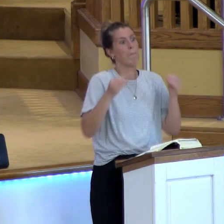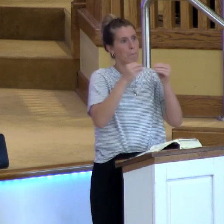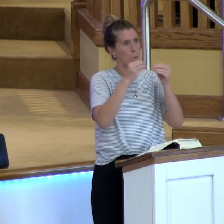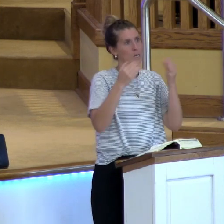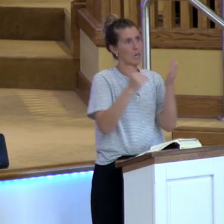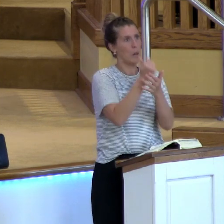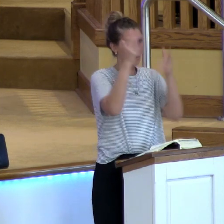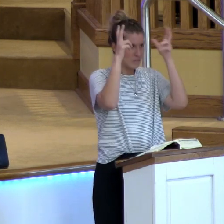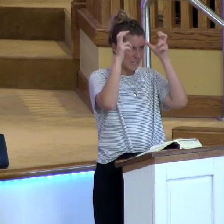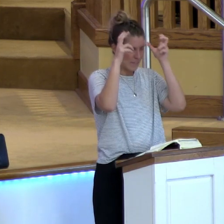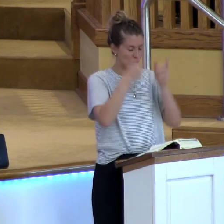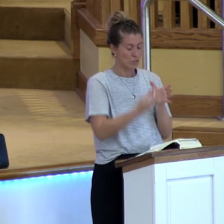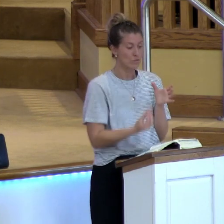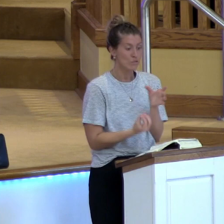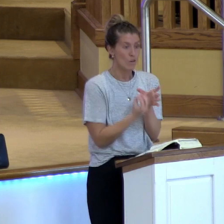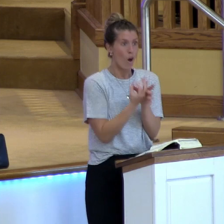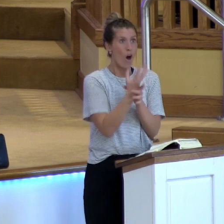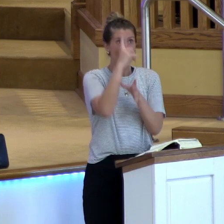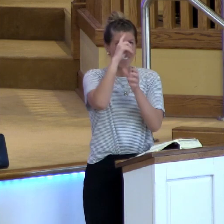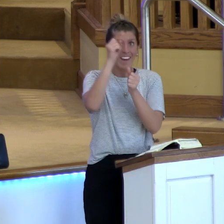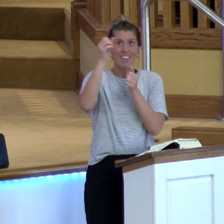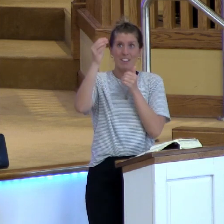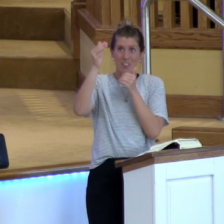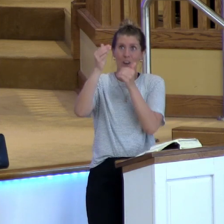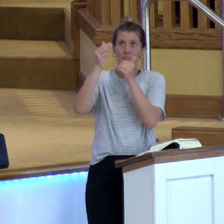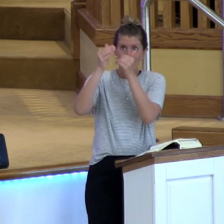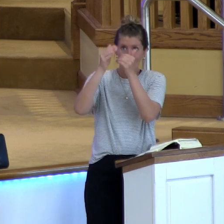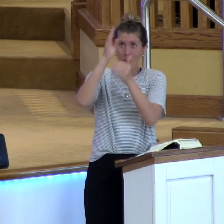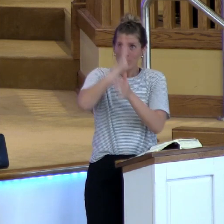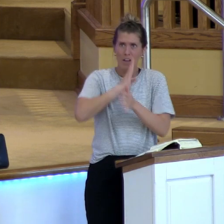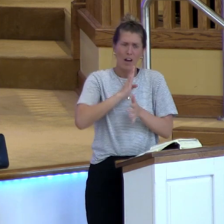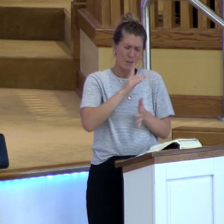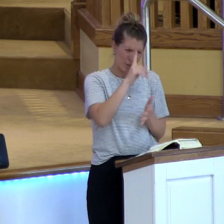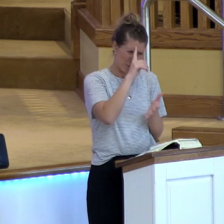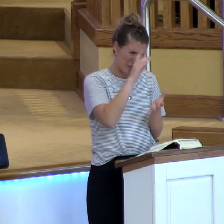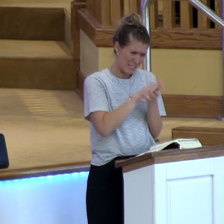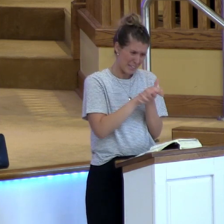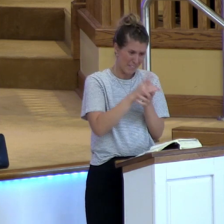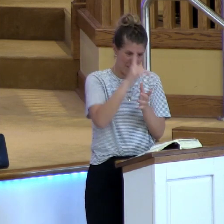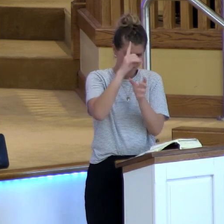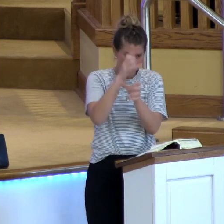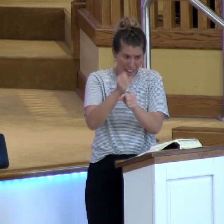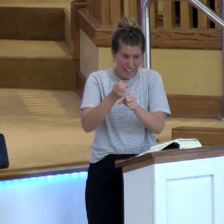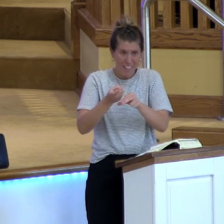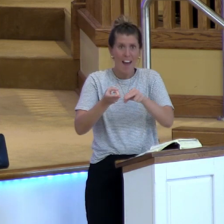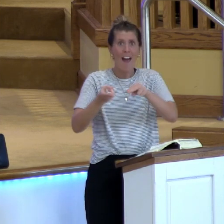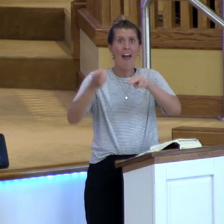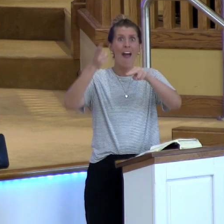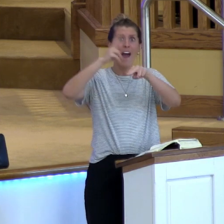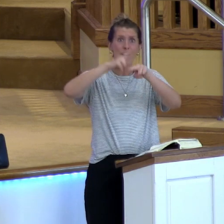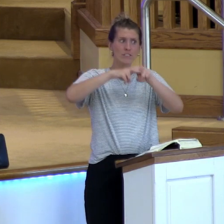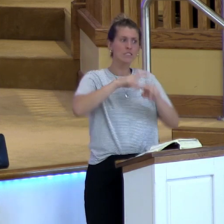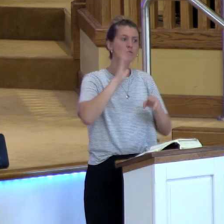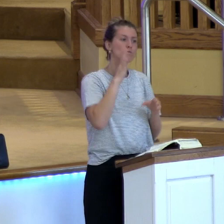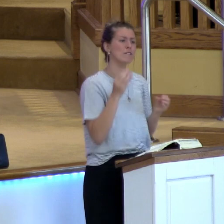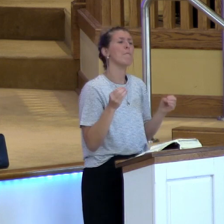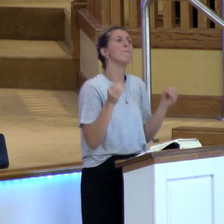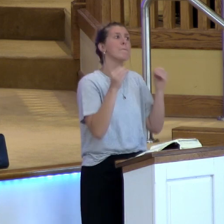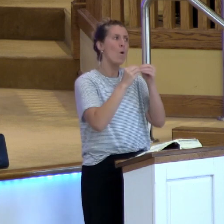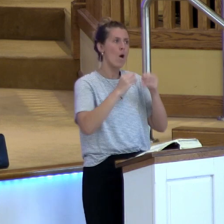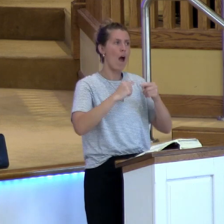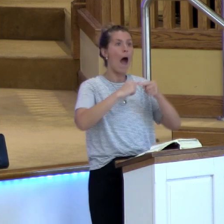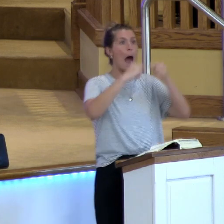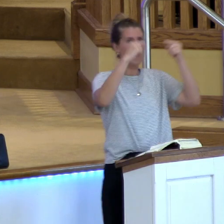in faith, and as you get closer to God, you better believe as that faith gets stronger, there will be more